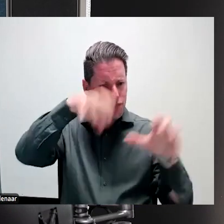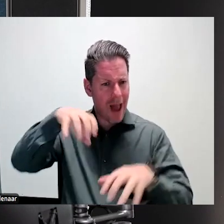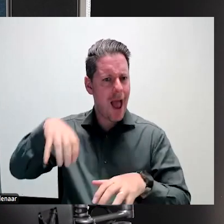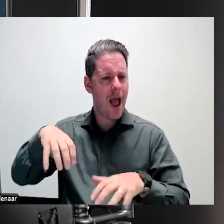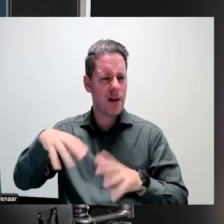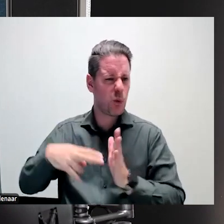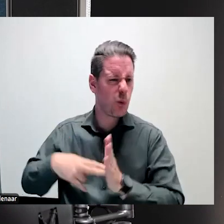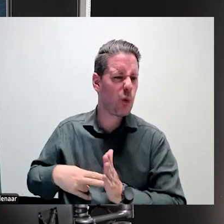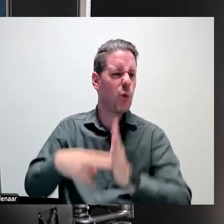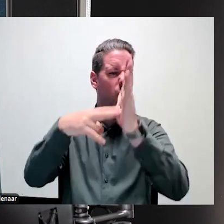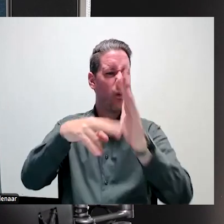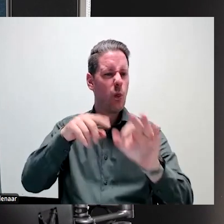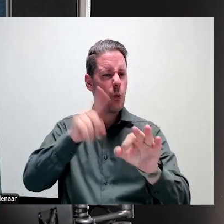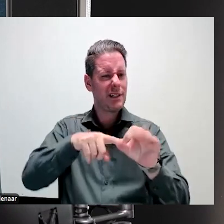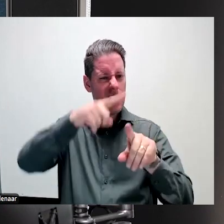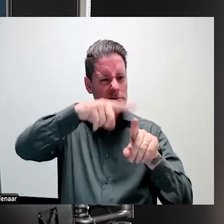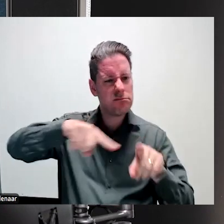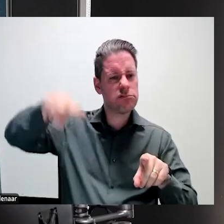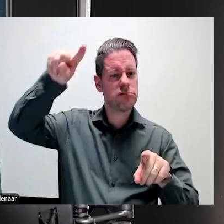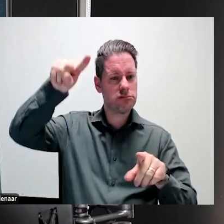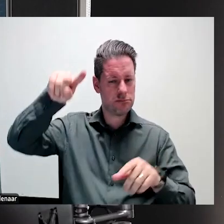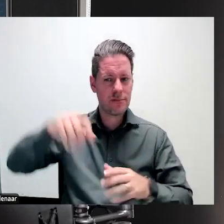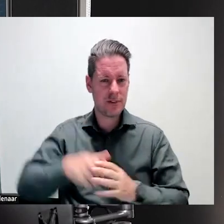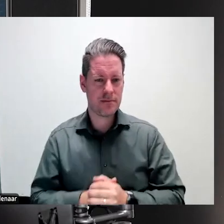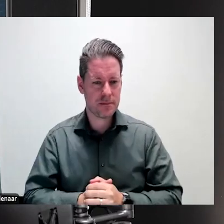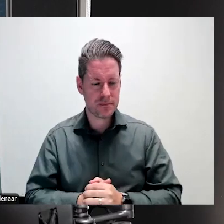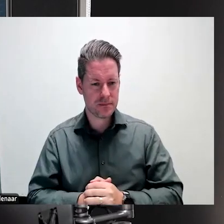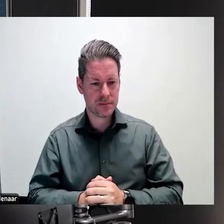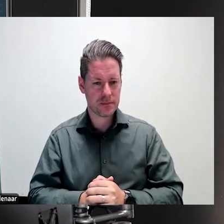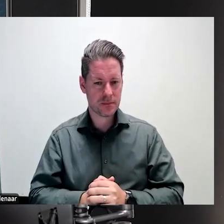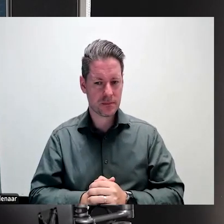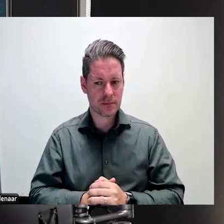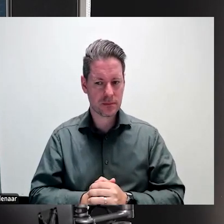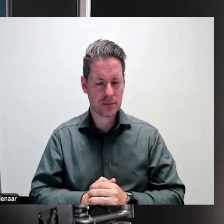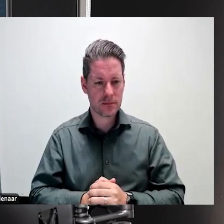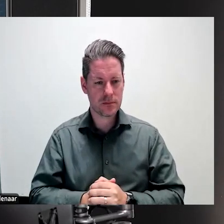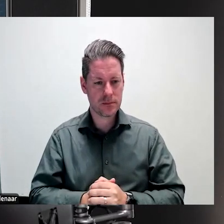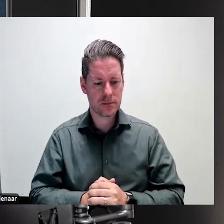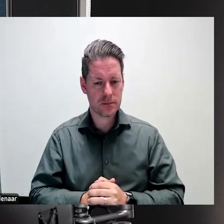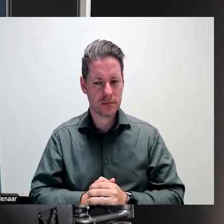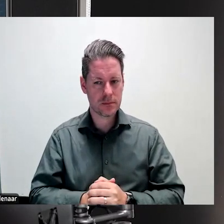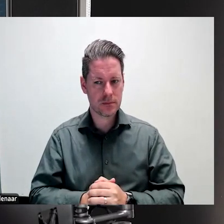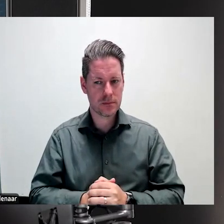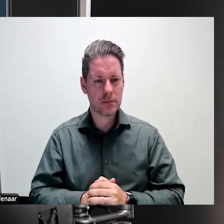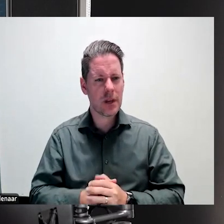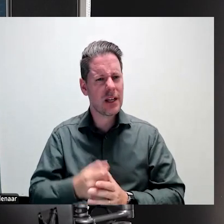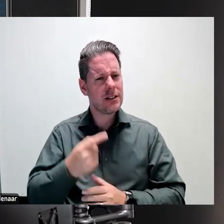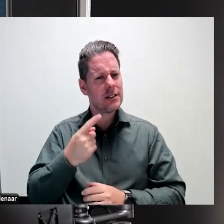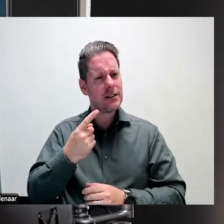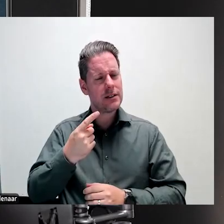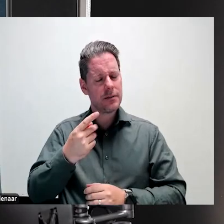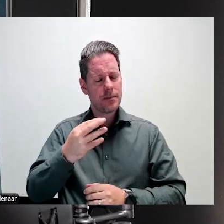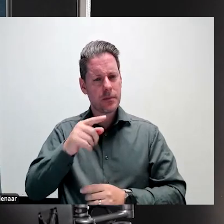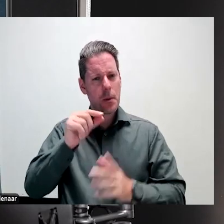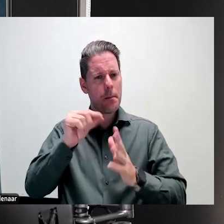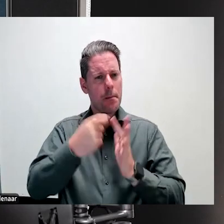activity showing around the northern parts of the peninsula and also around the North Tropical Coast. Now, at this stage, we did see some shower and storm activity